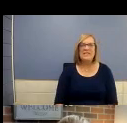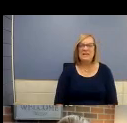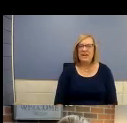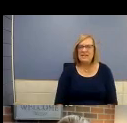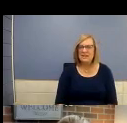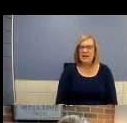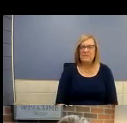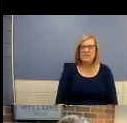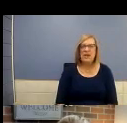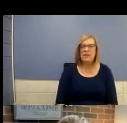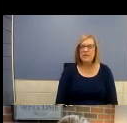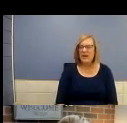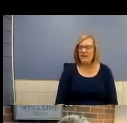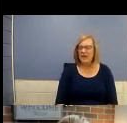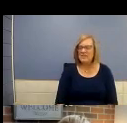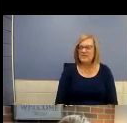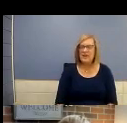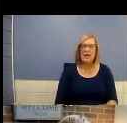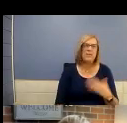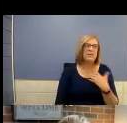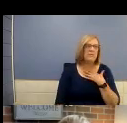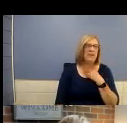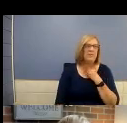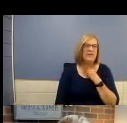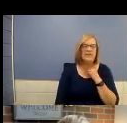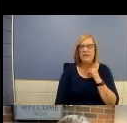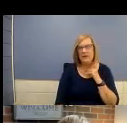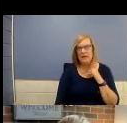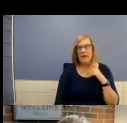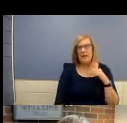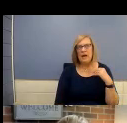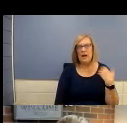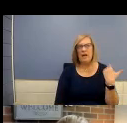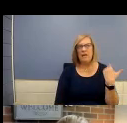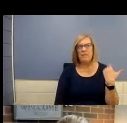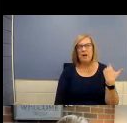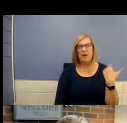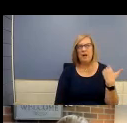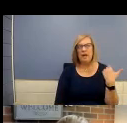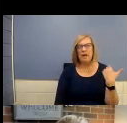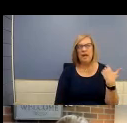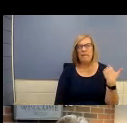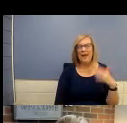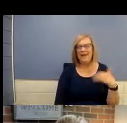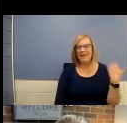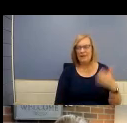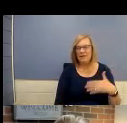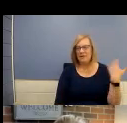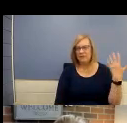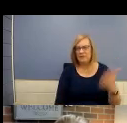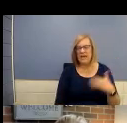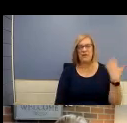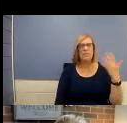So that's the event. So yeah, we do a lot of that kind of stuff. We do some fundraising on a